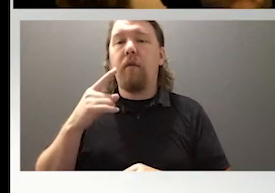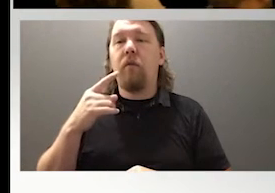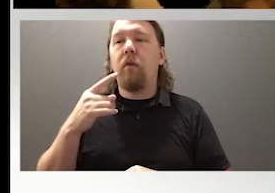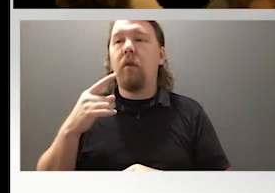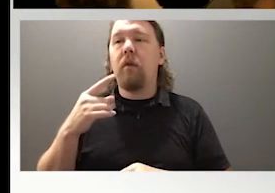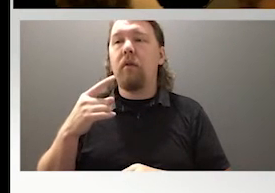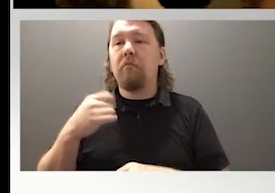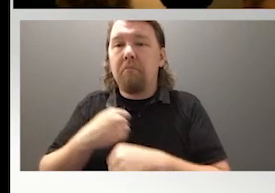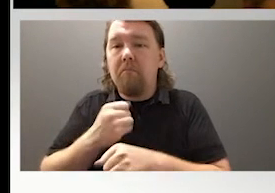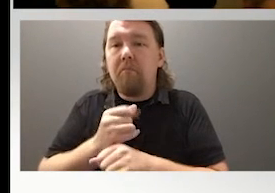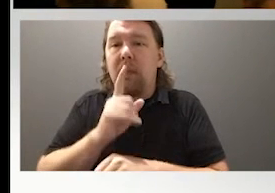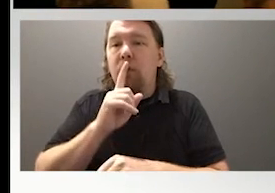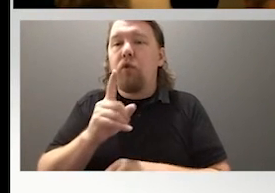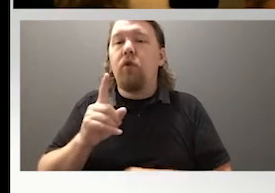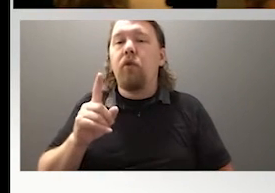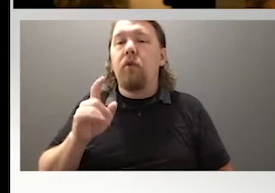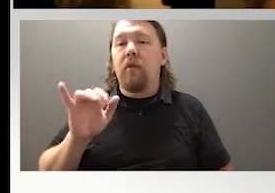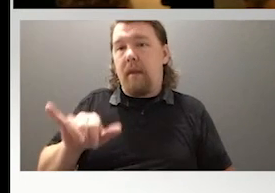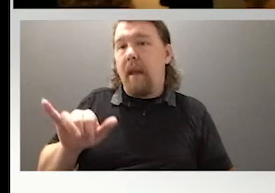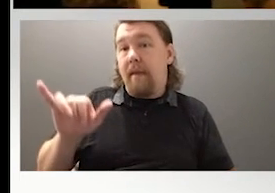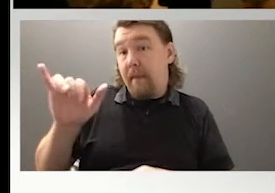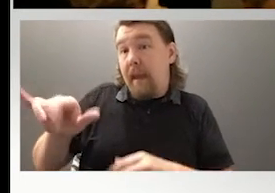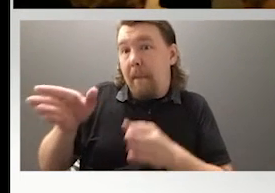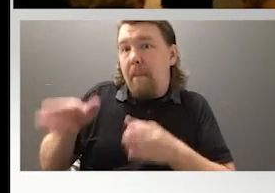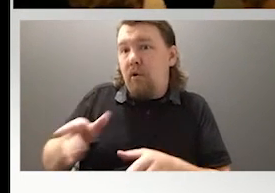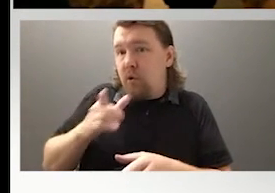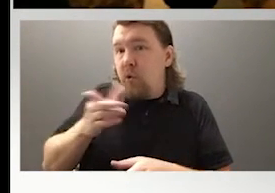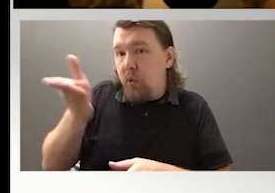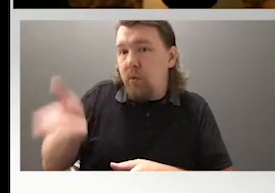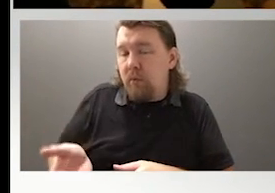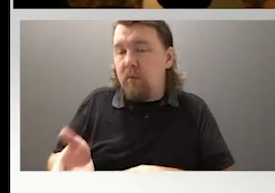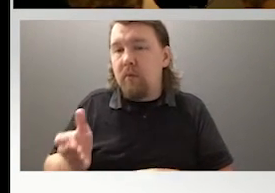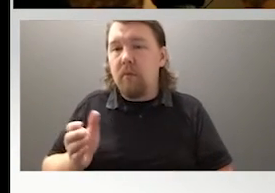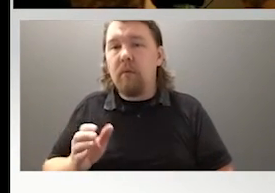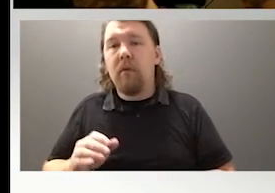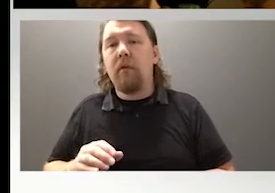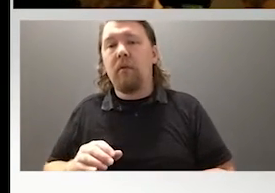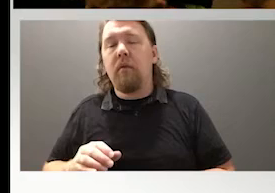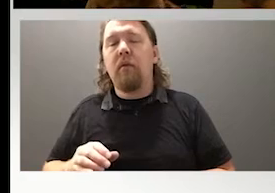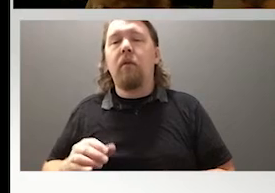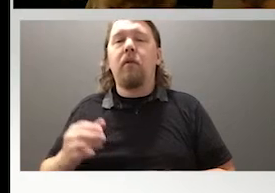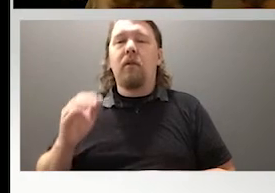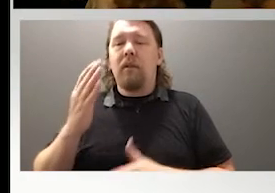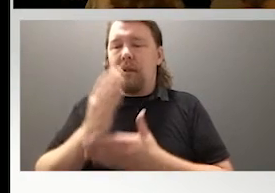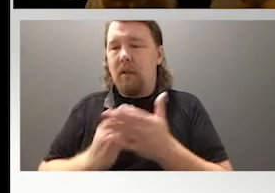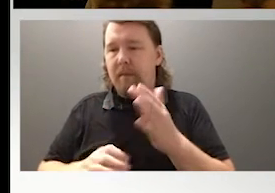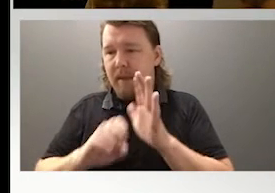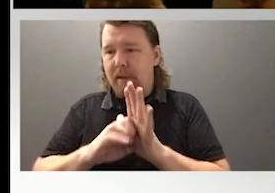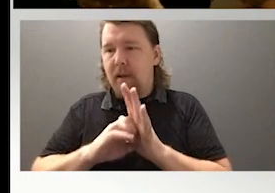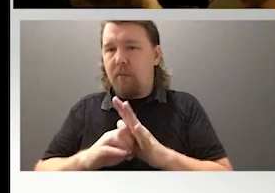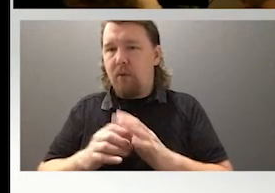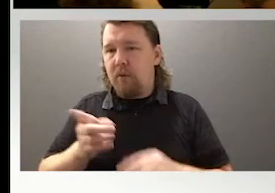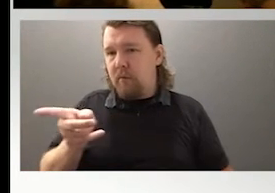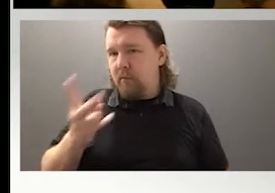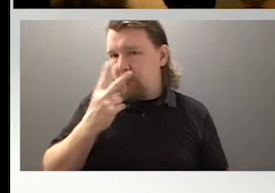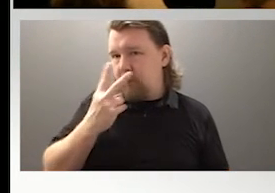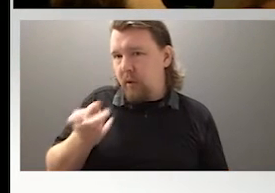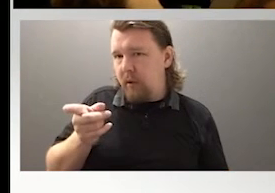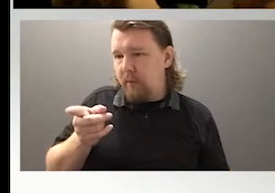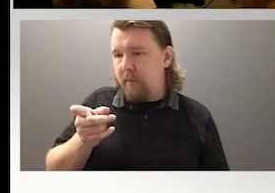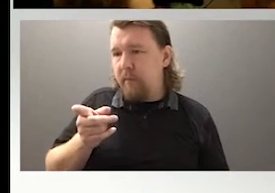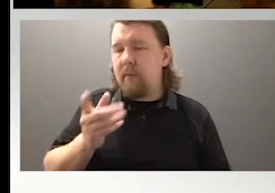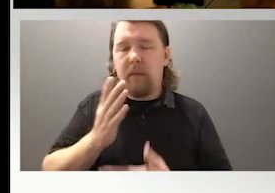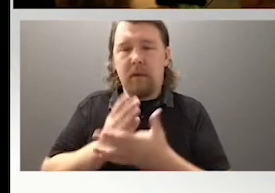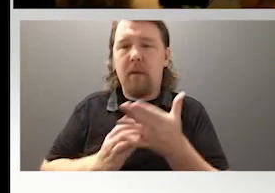order to make sure that the applicant is who they say they are. And so these are some of the examples of documents that we